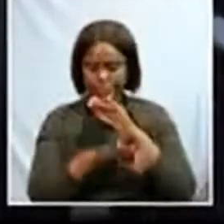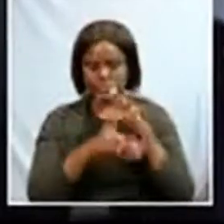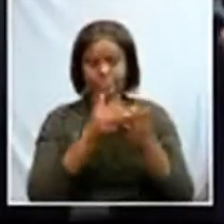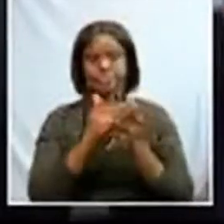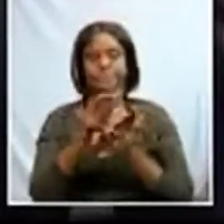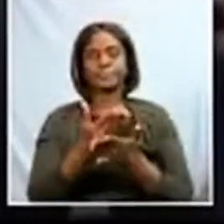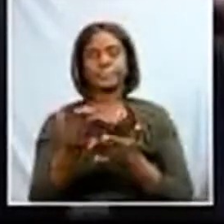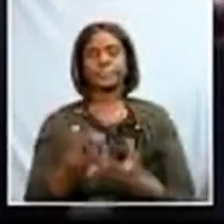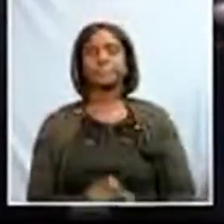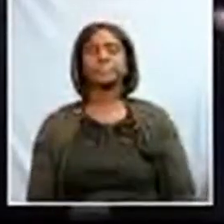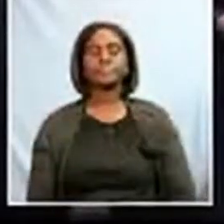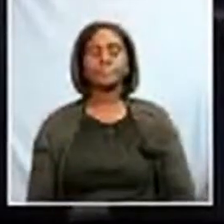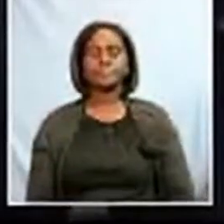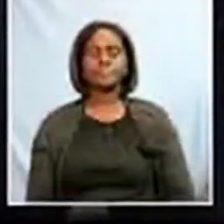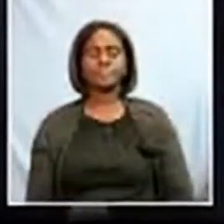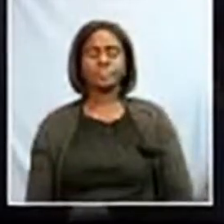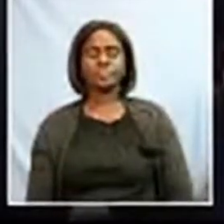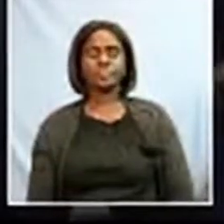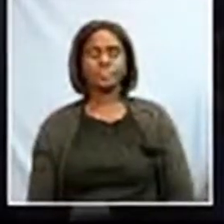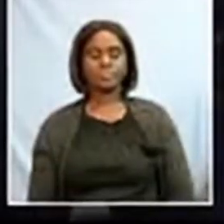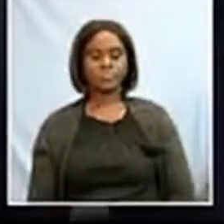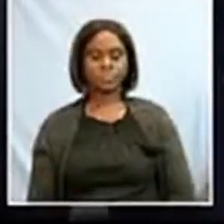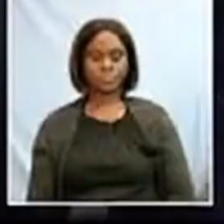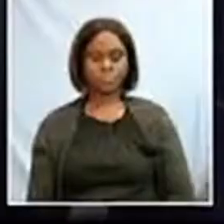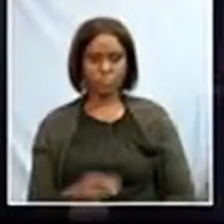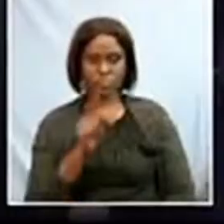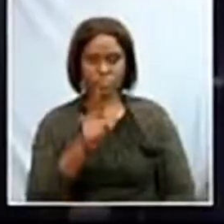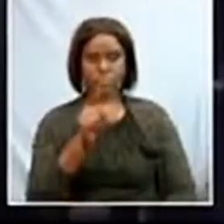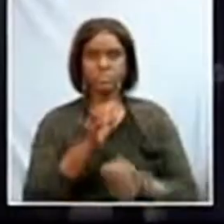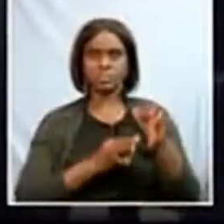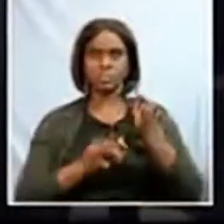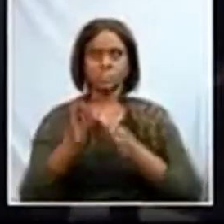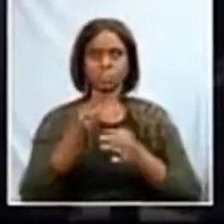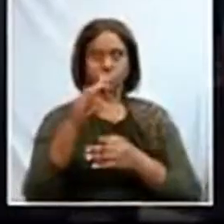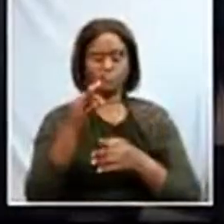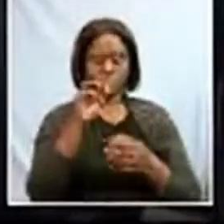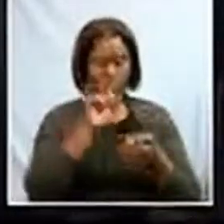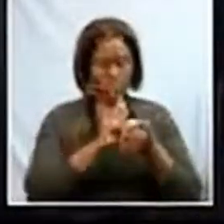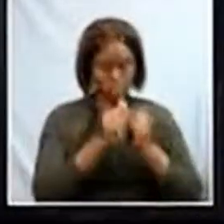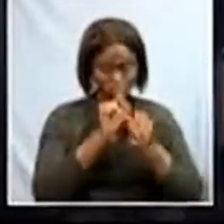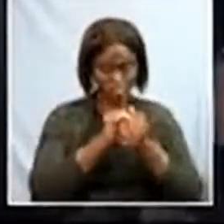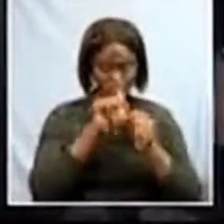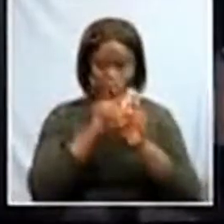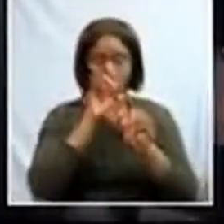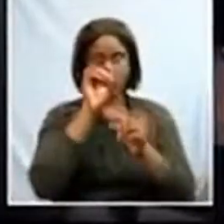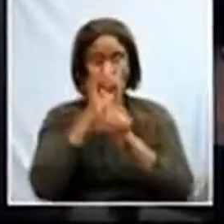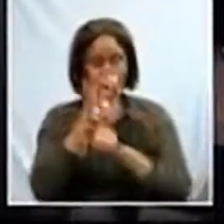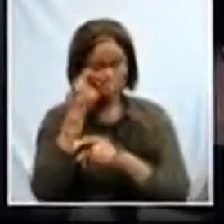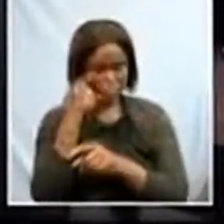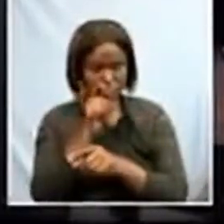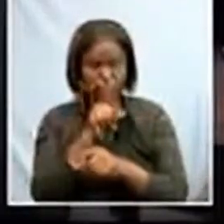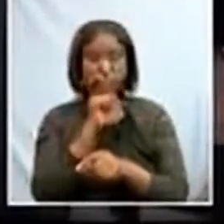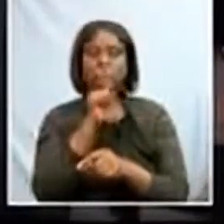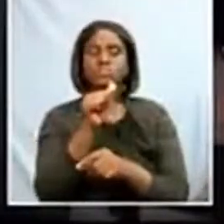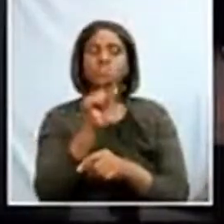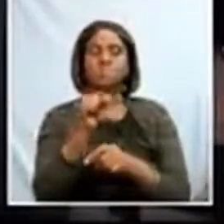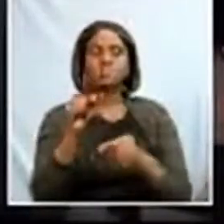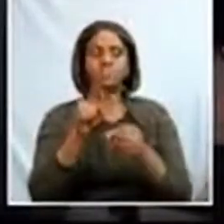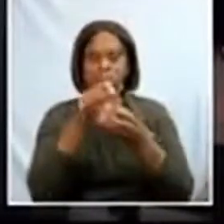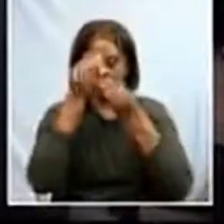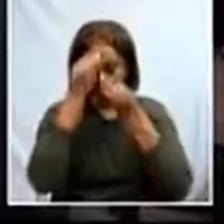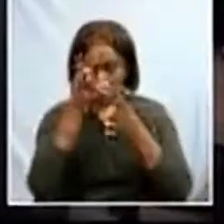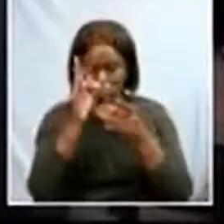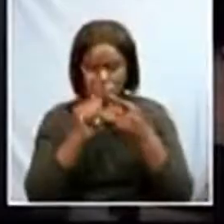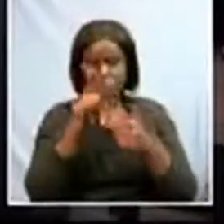procurement. That is a description of the effects or the impact of not adhering